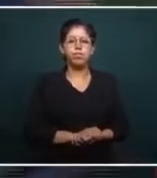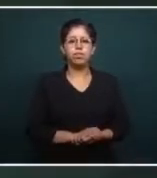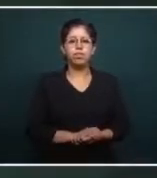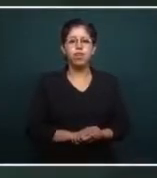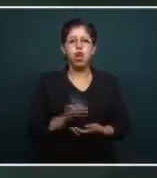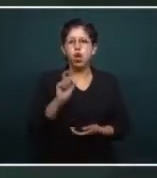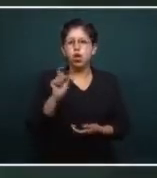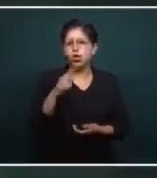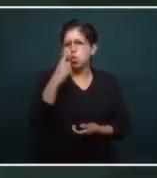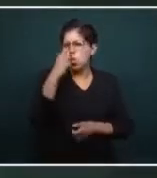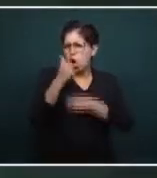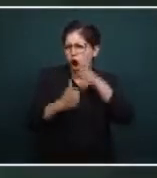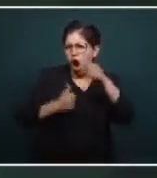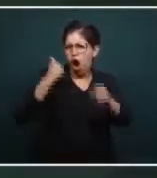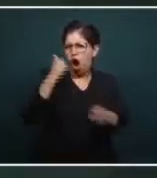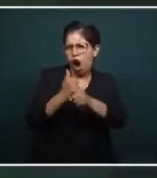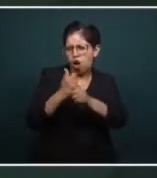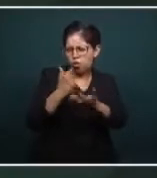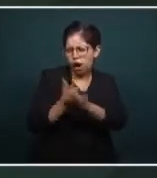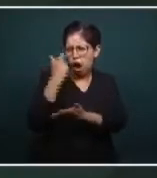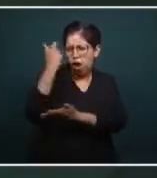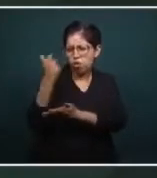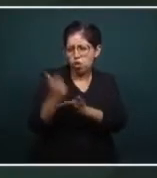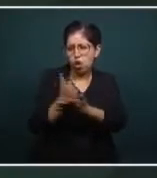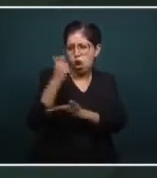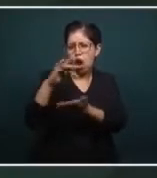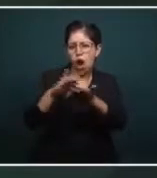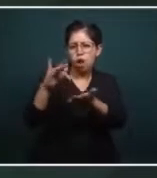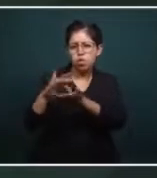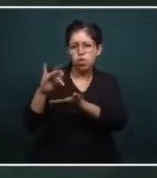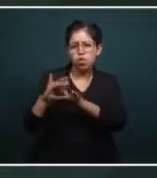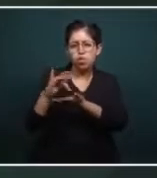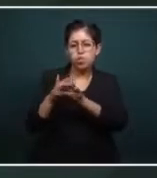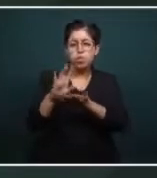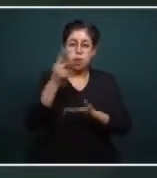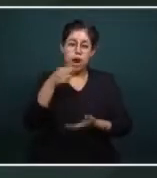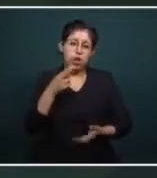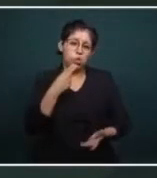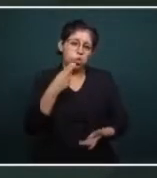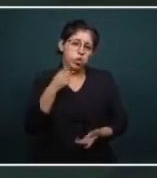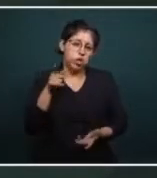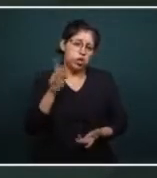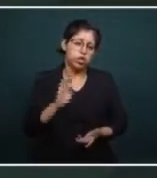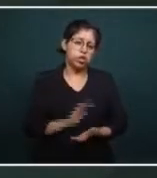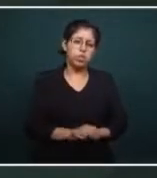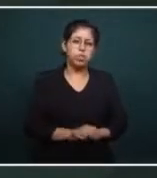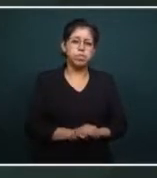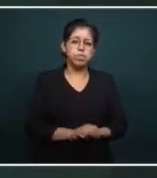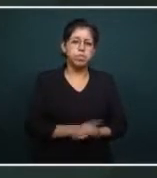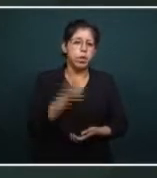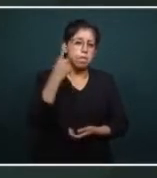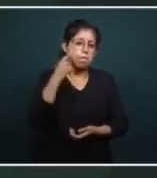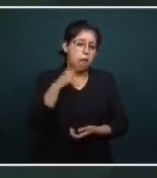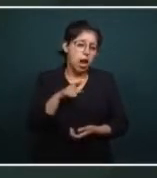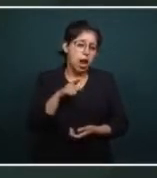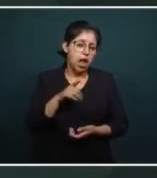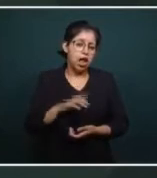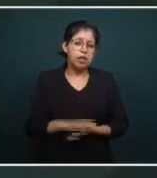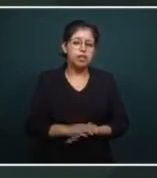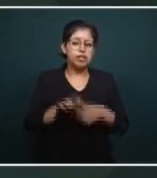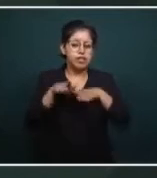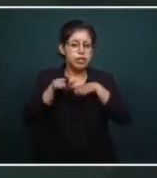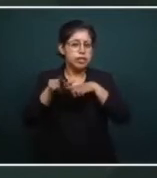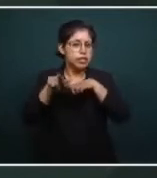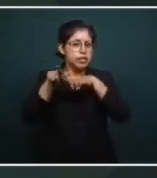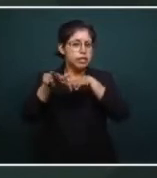cuando menos un but año at least for a year's worth, que les permita that it will permit them seguir